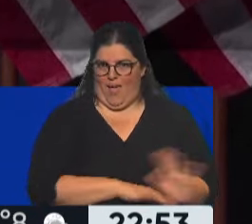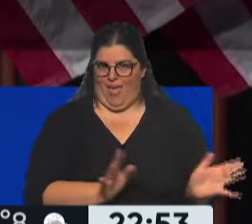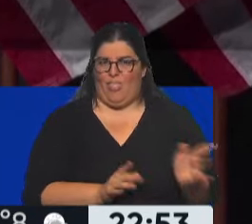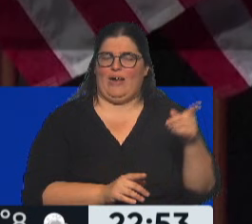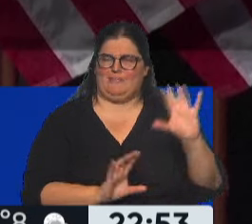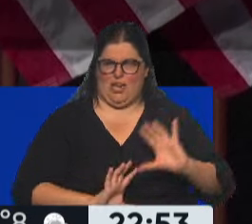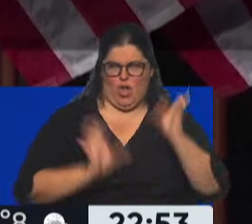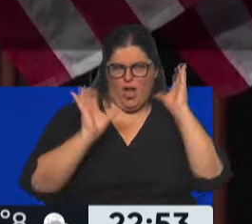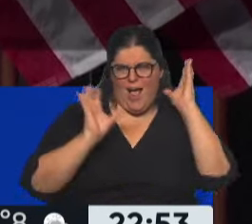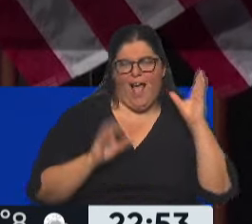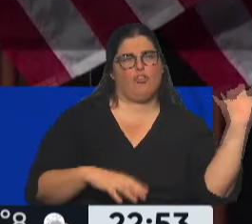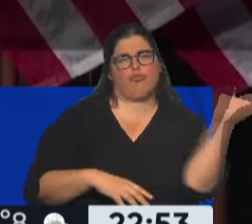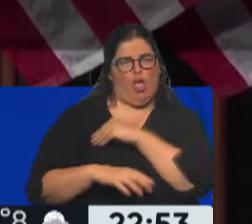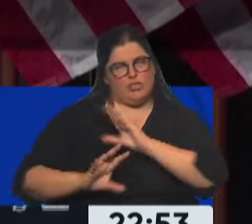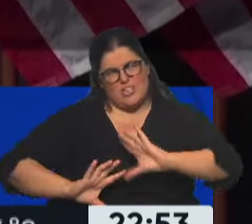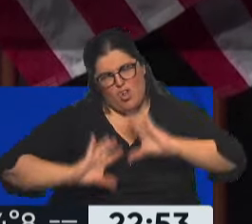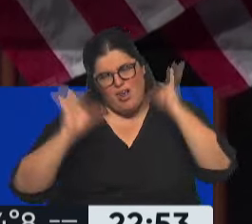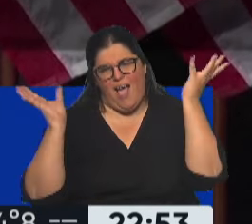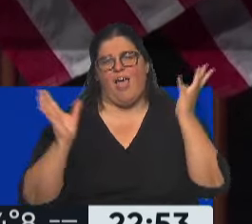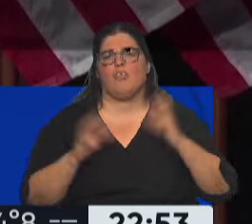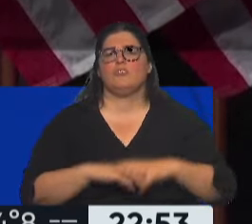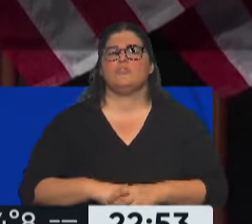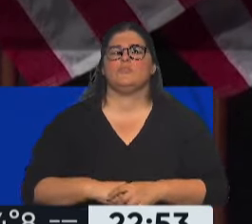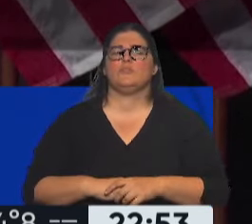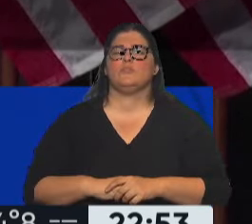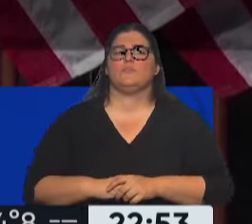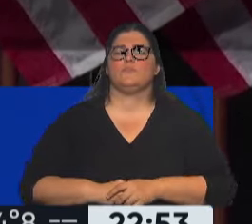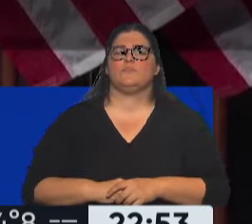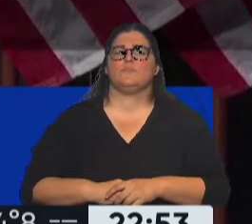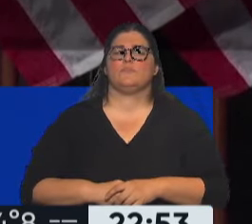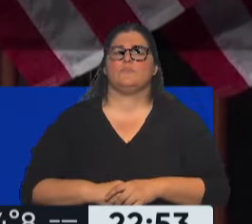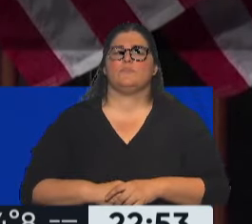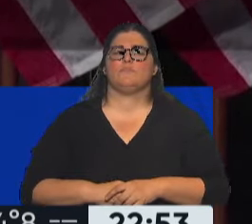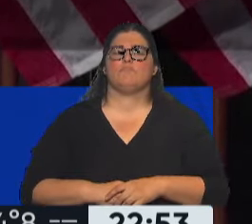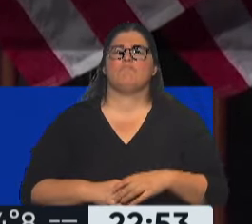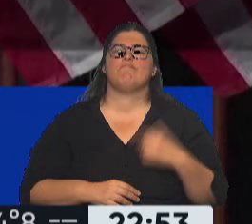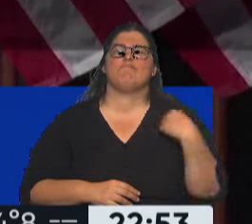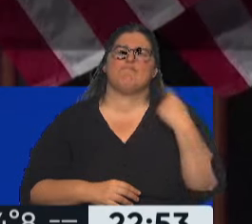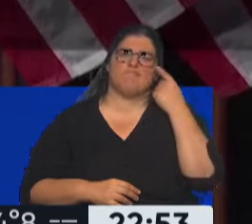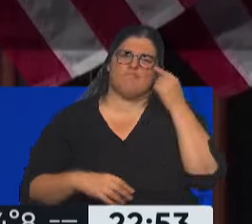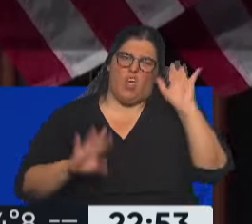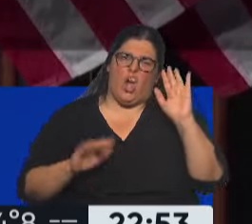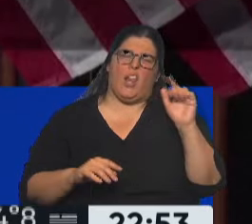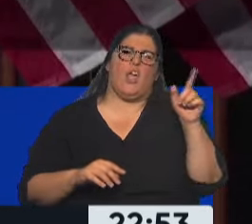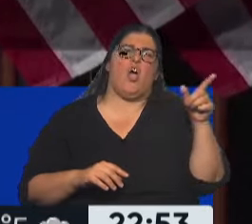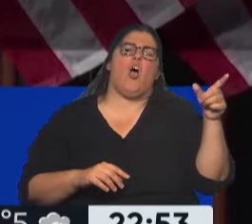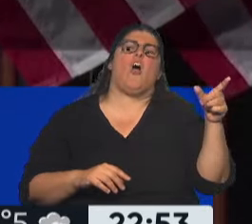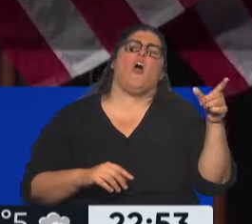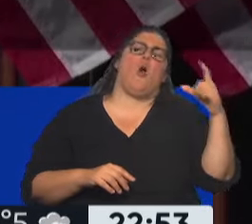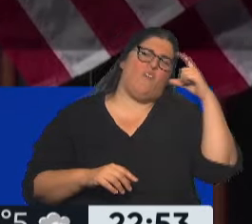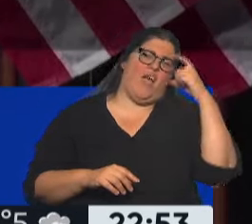Angry and they're all angry they're angry as Hell he I think he likes Me More Than he likes her Can You